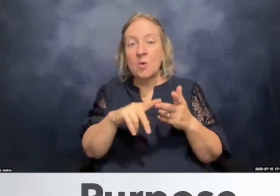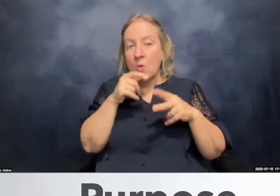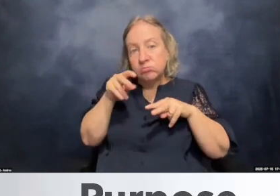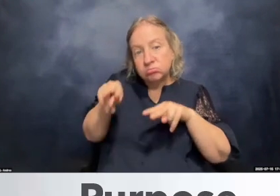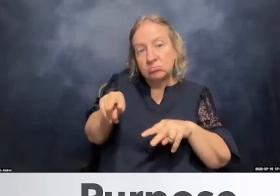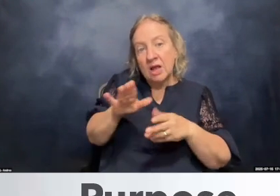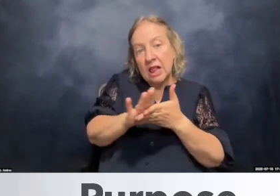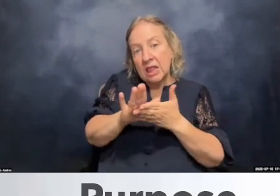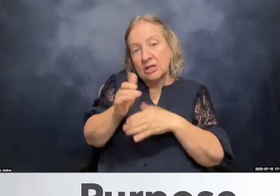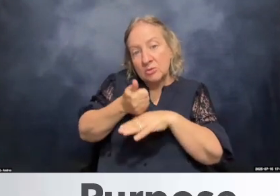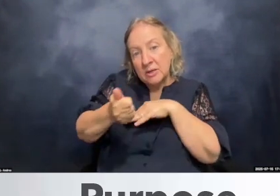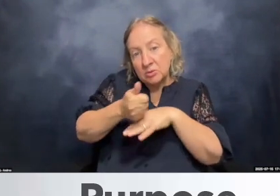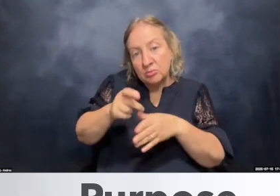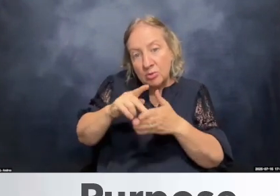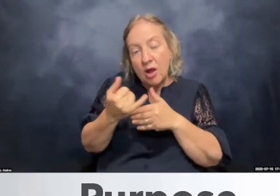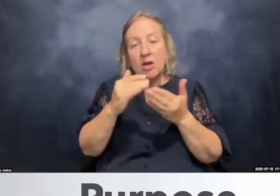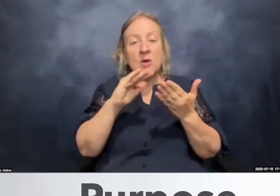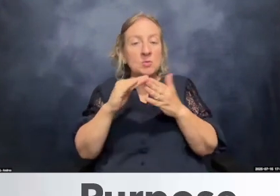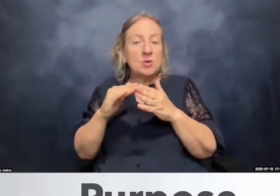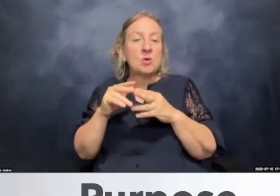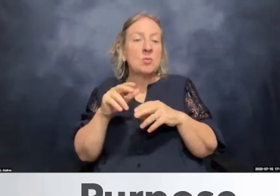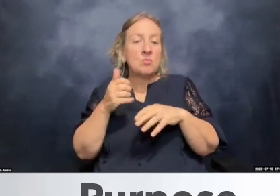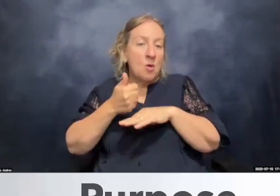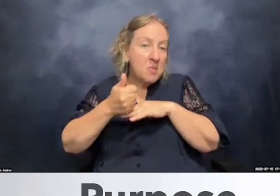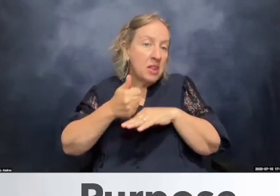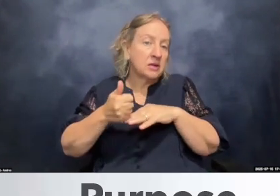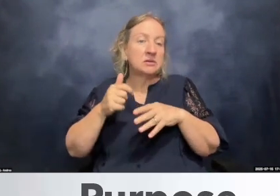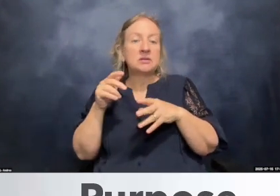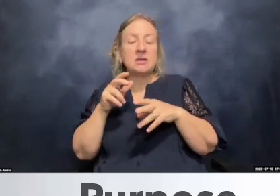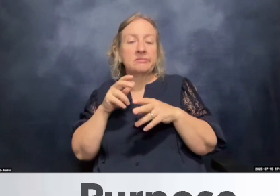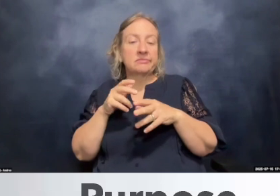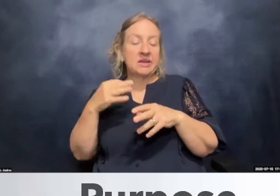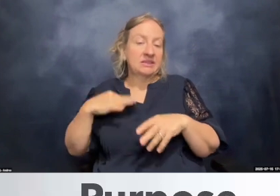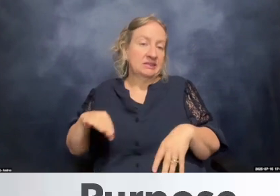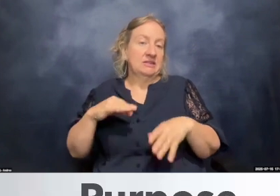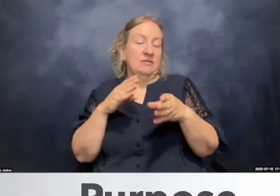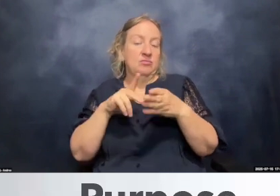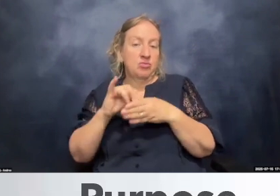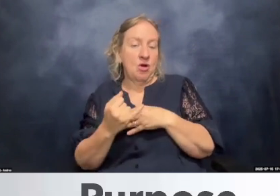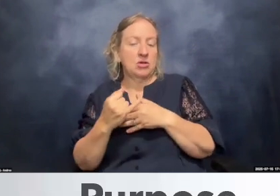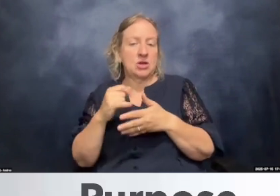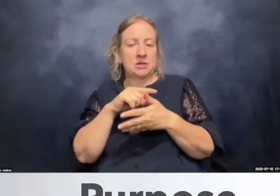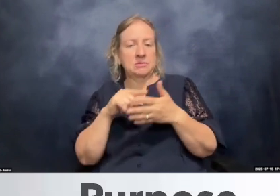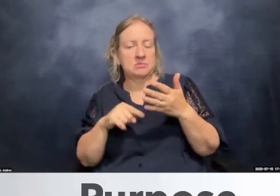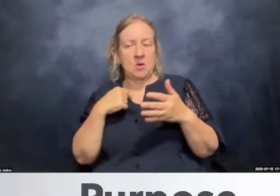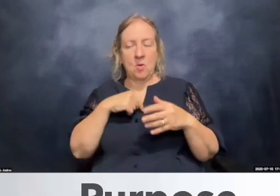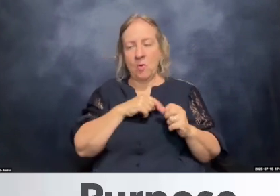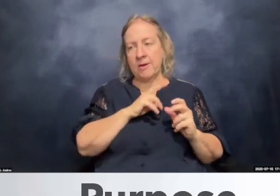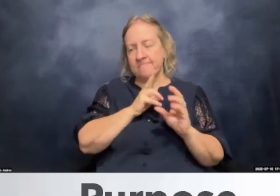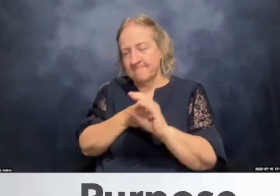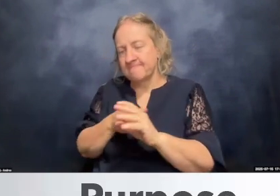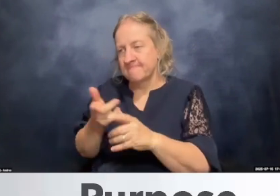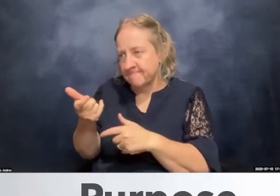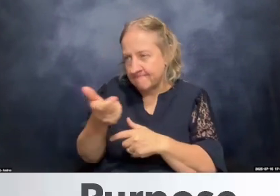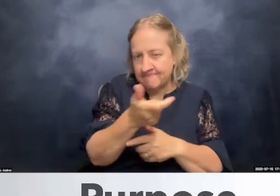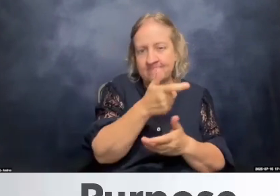projects, and community mobility incentive projects. The 4 objectives of these tours are to,